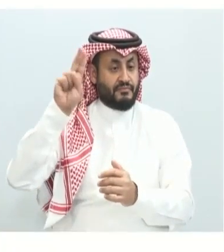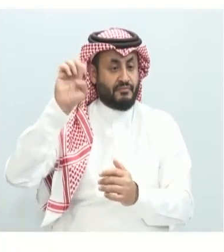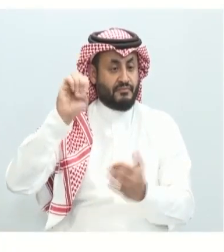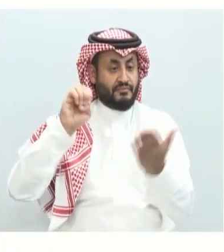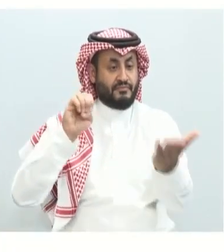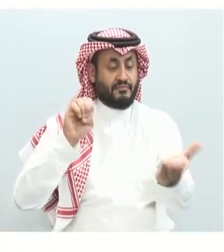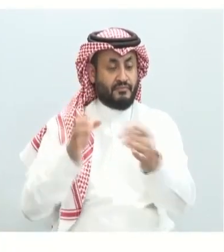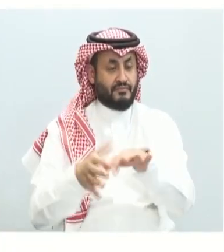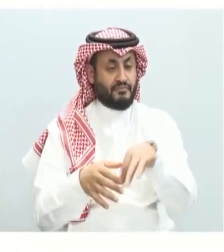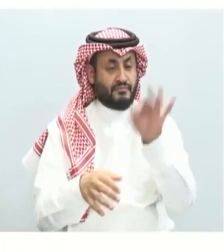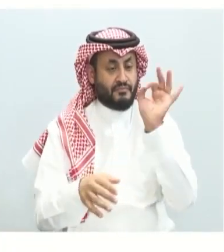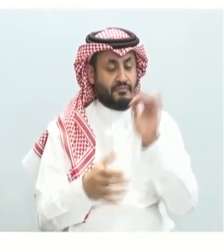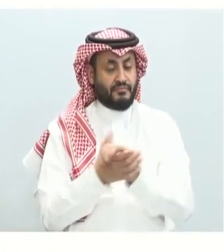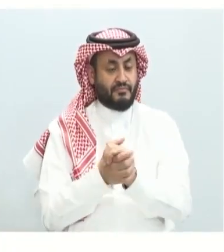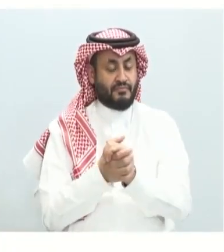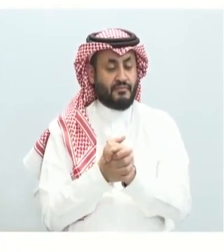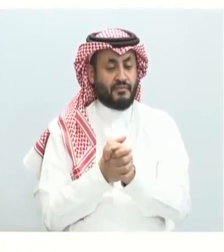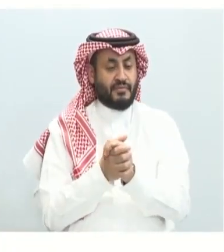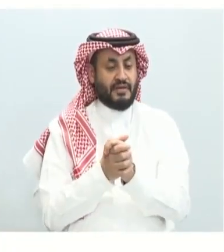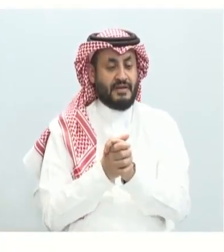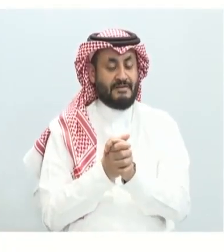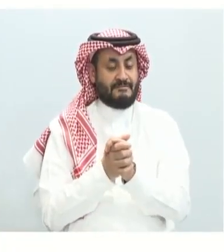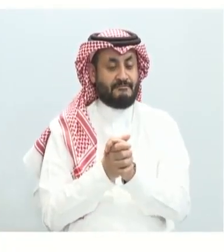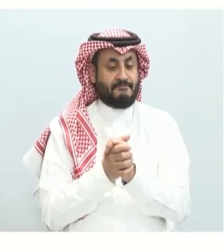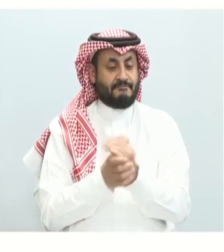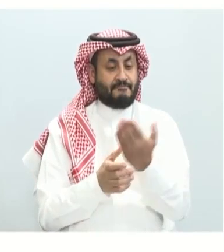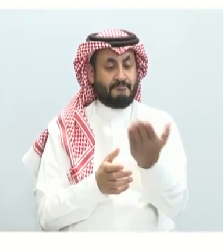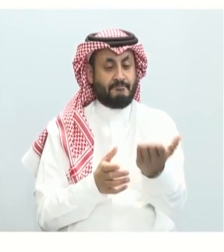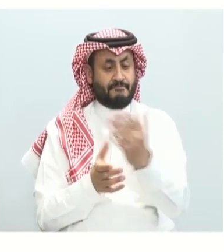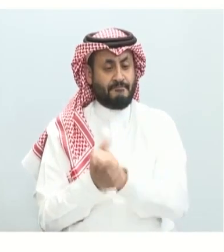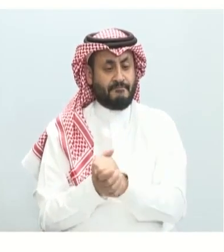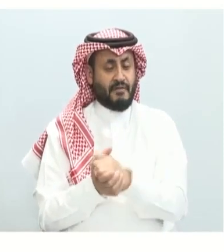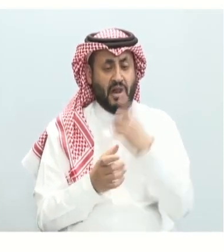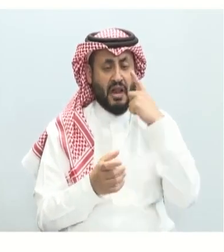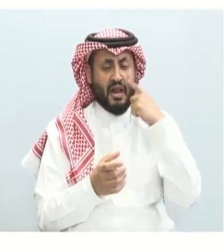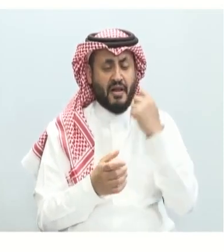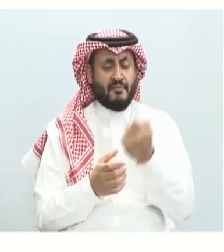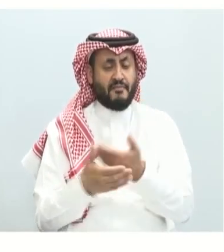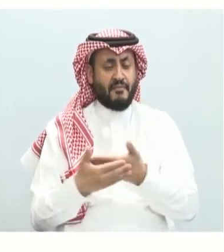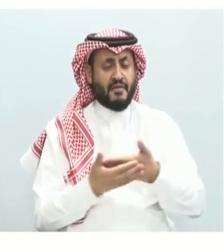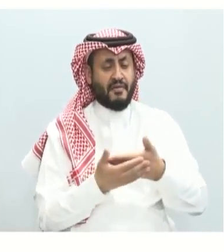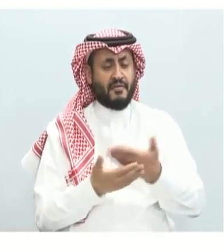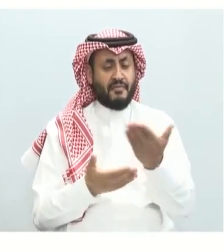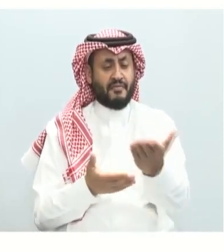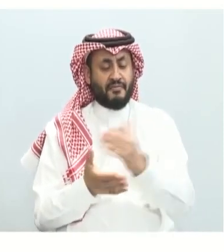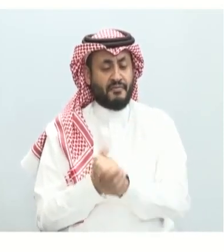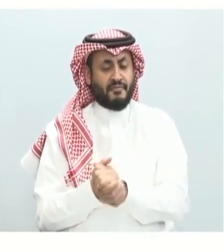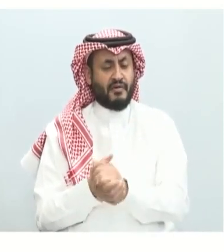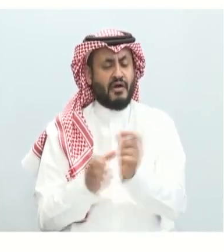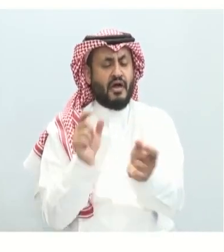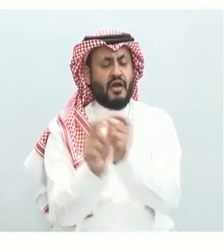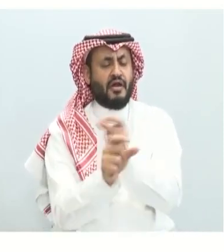is tissue, tissue. And here with the second word, here you have this beautiful